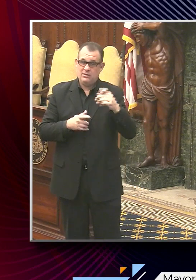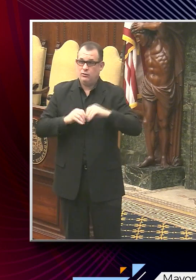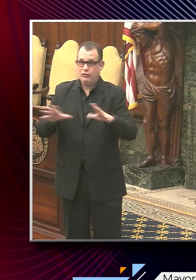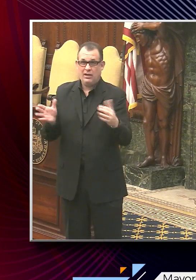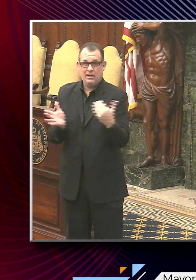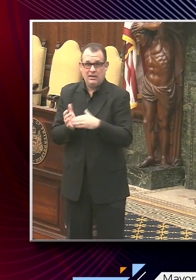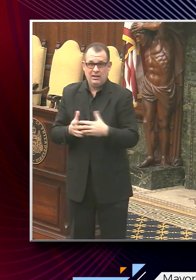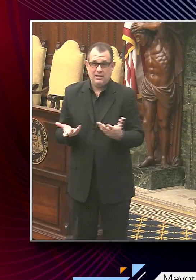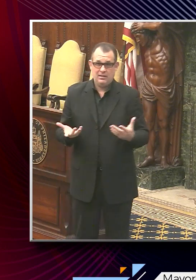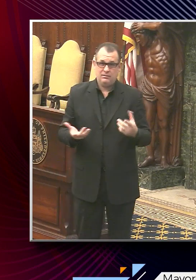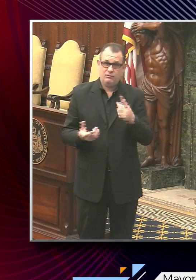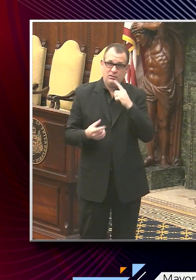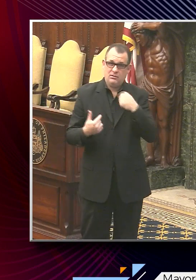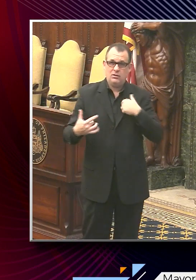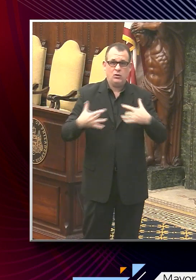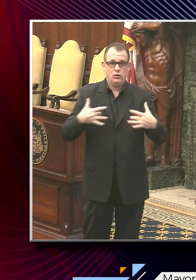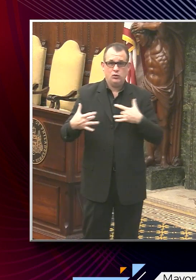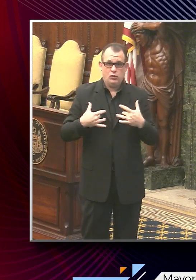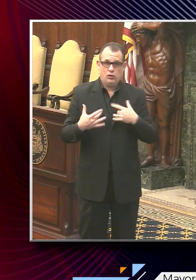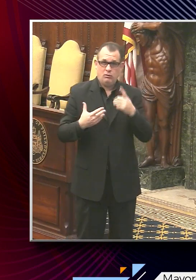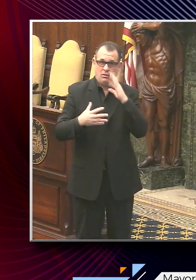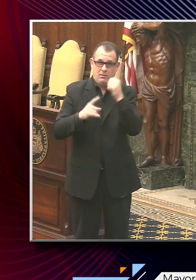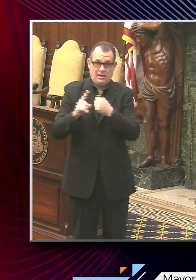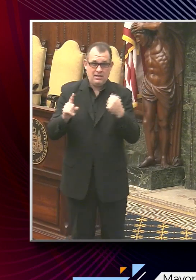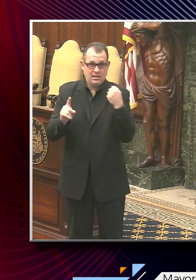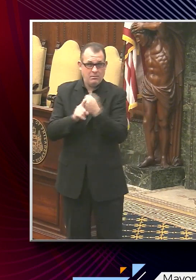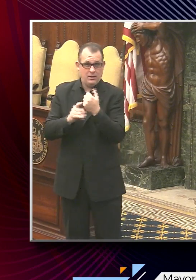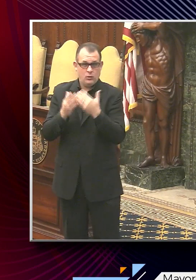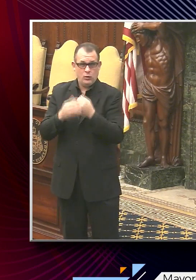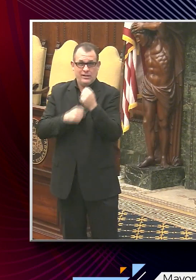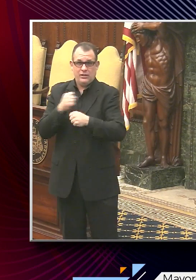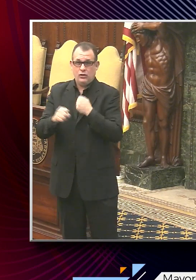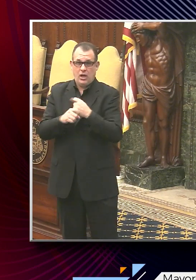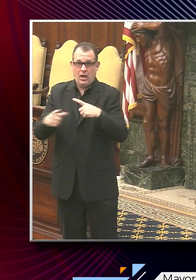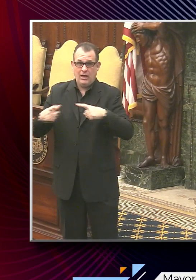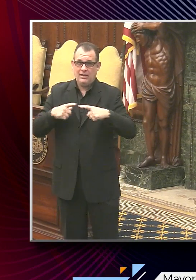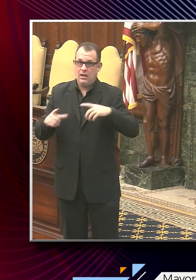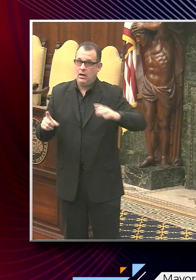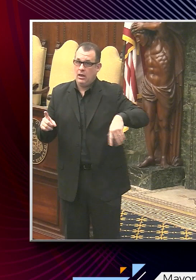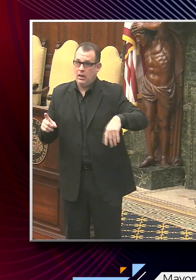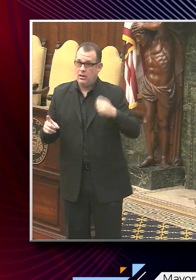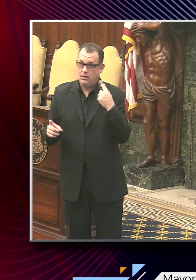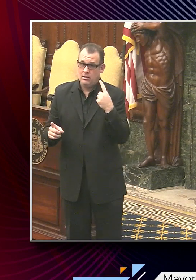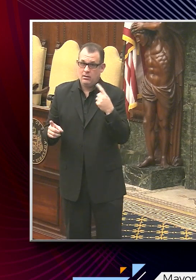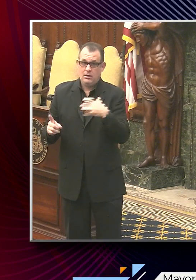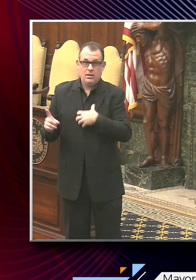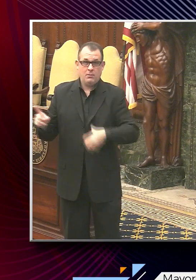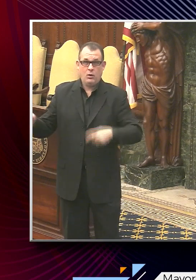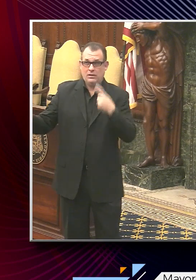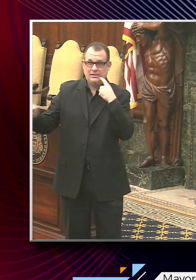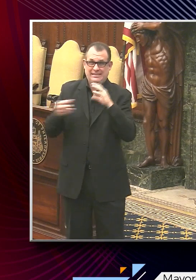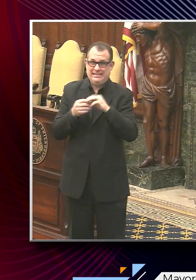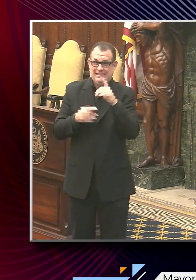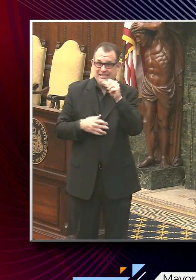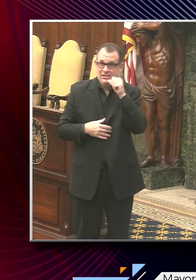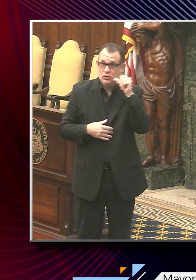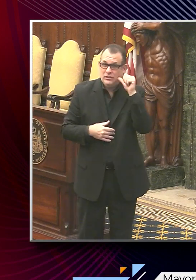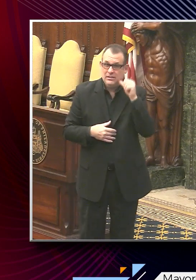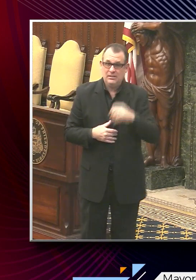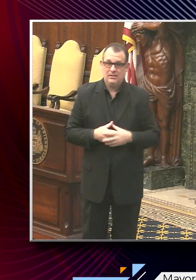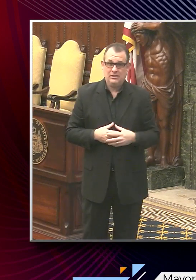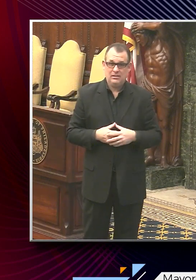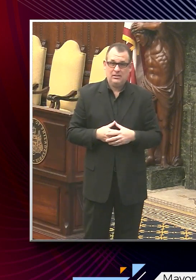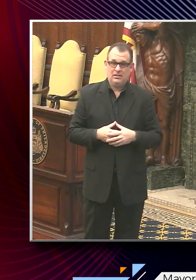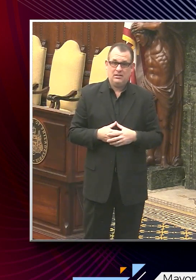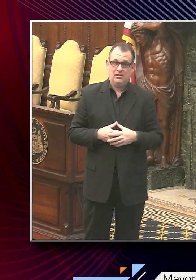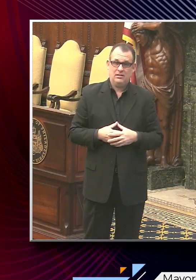concerned that we haven't seen the full effect of the New Year's holiday yet. Now, as the mayor said, effective yesterday, we lifted prohibitions on the somewhat